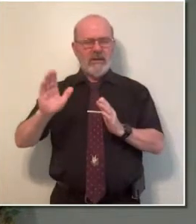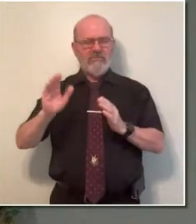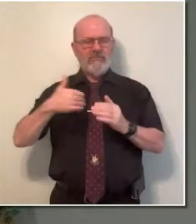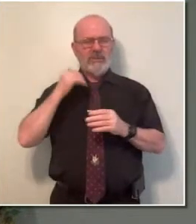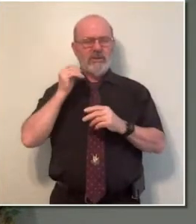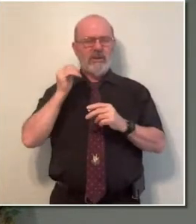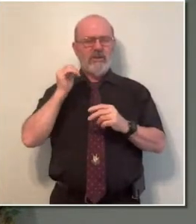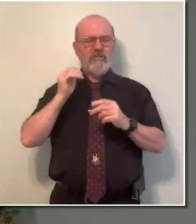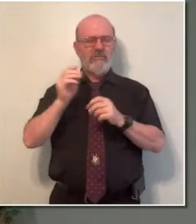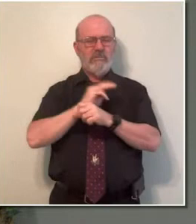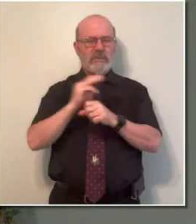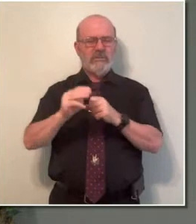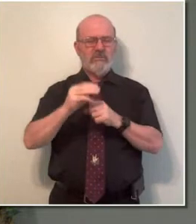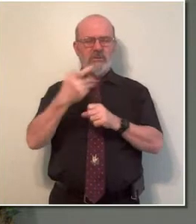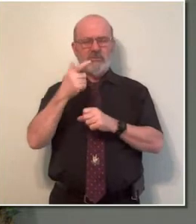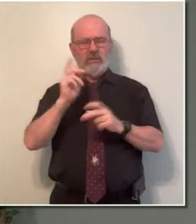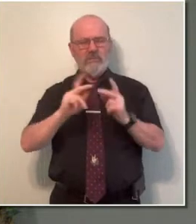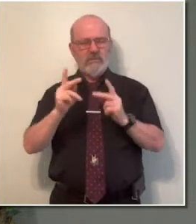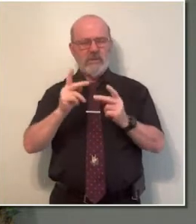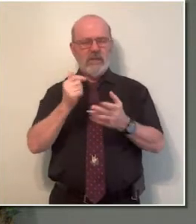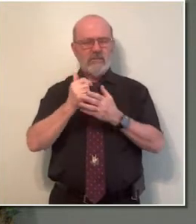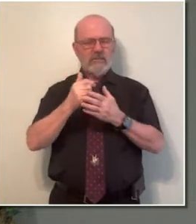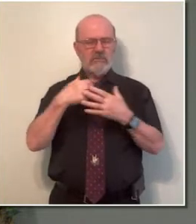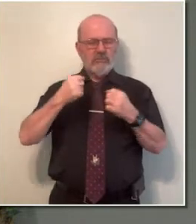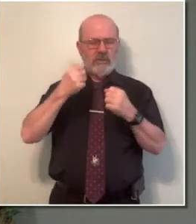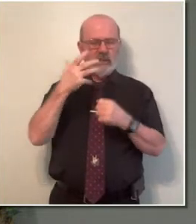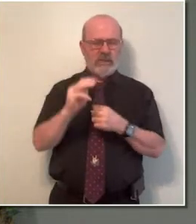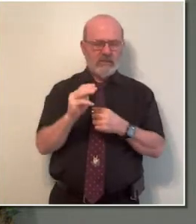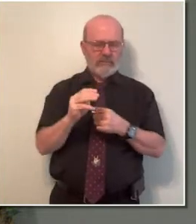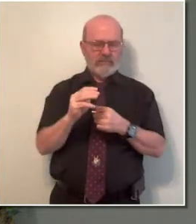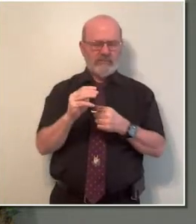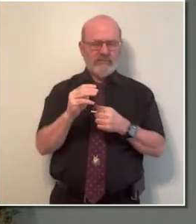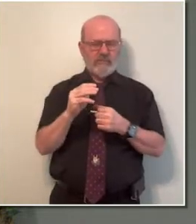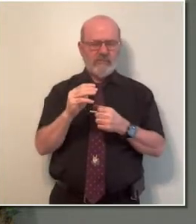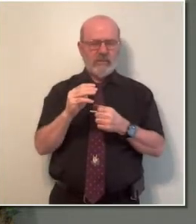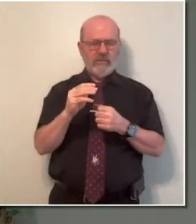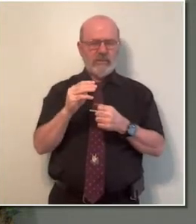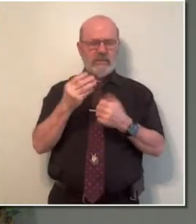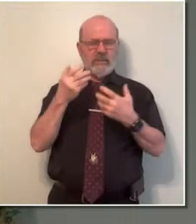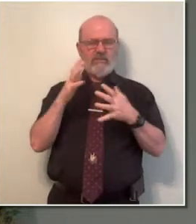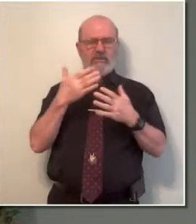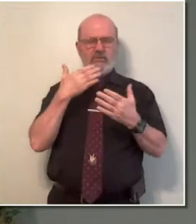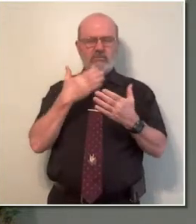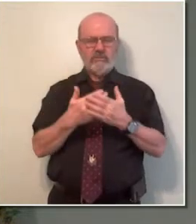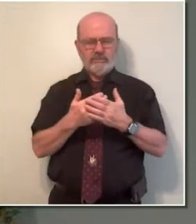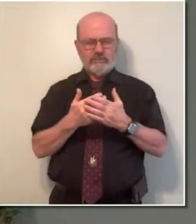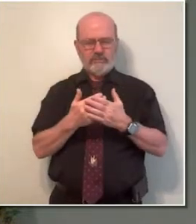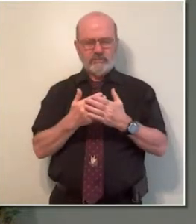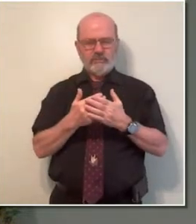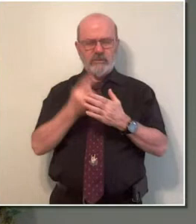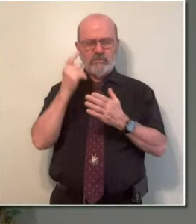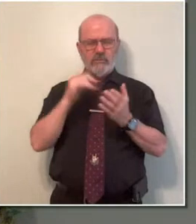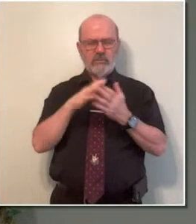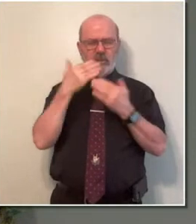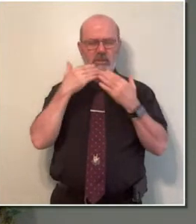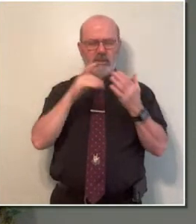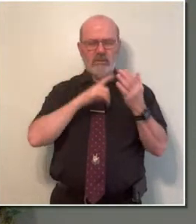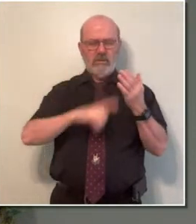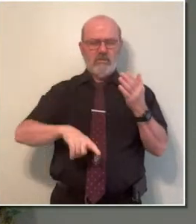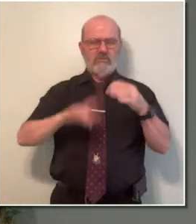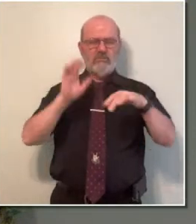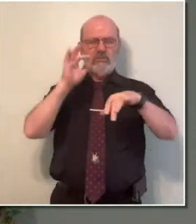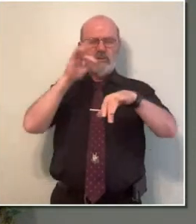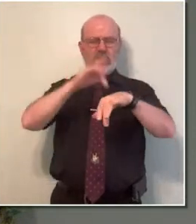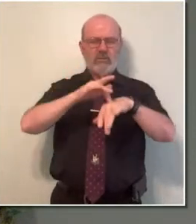We pray you'll help them, strengthen them, and that they will finish well and for your glory. Thank you, Lord, for the outreach that they're